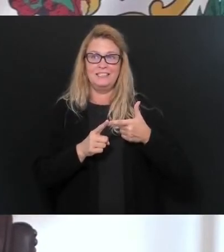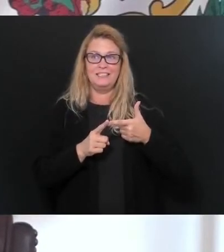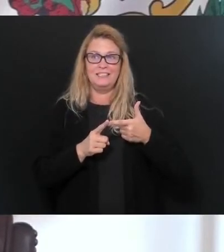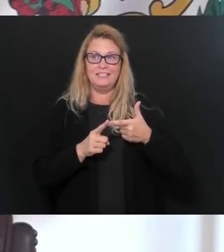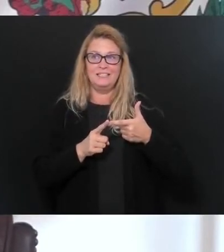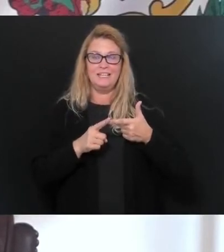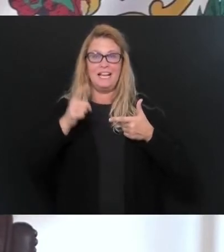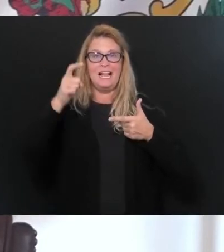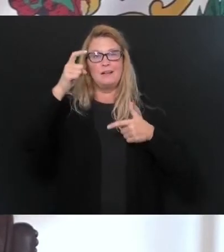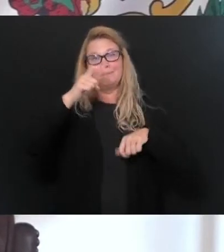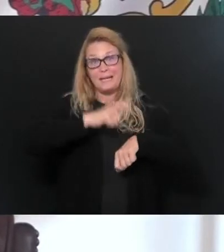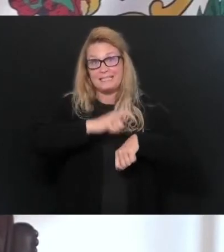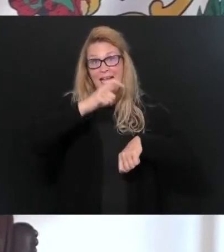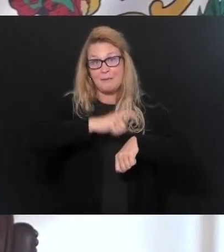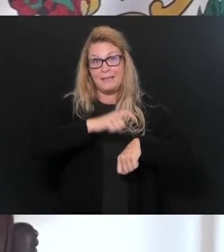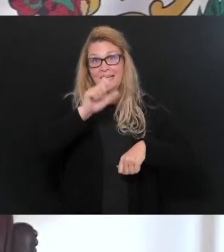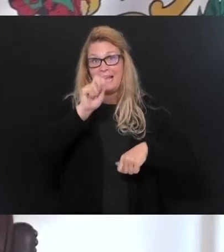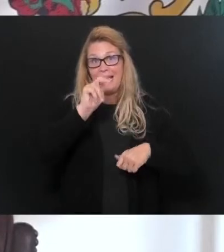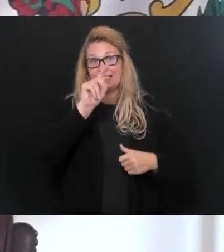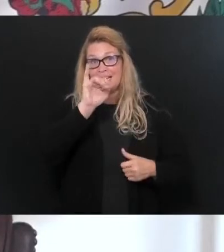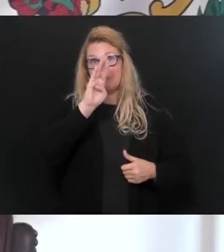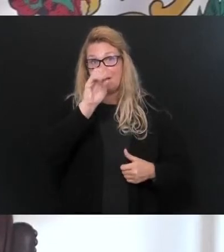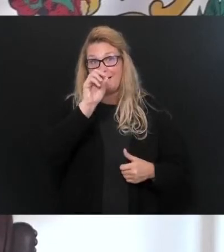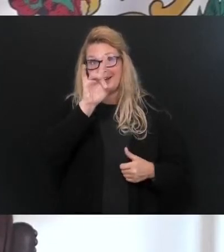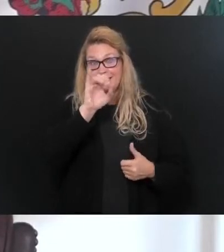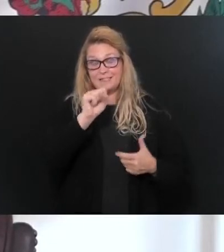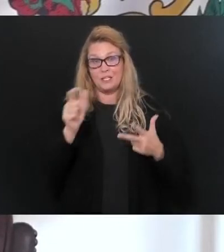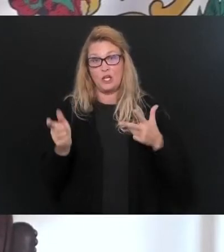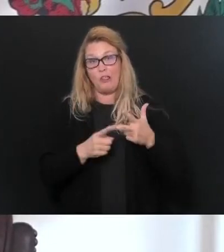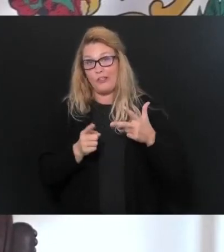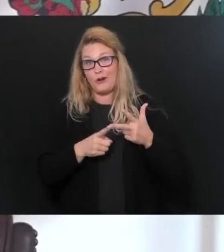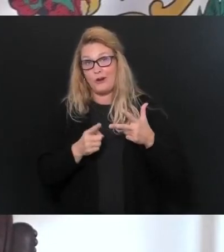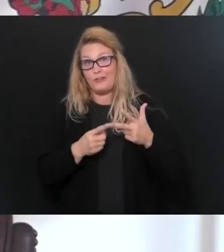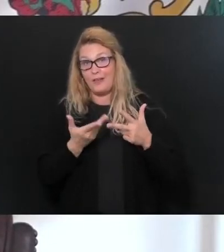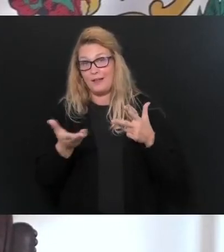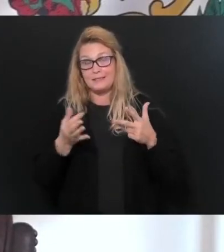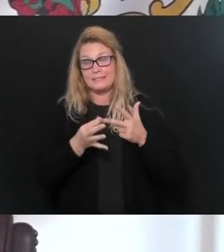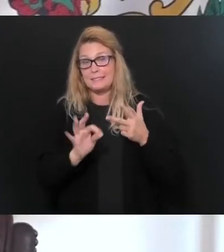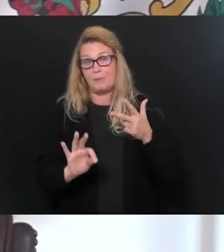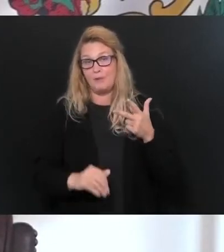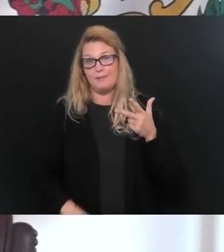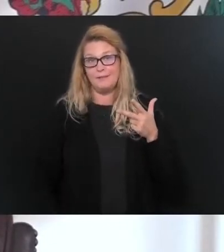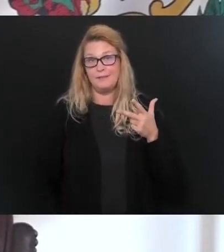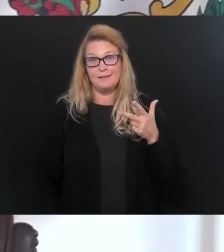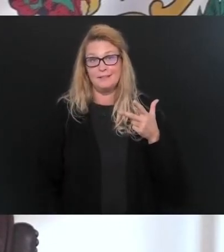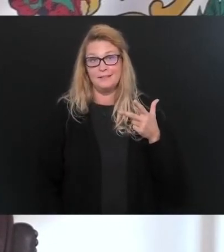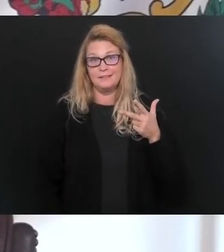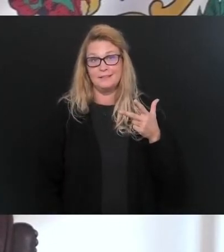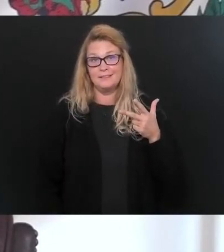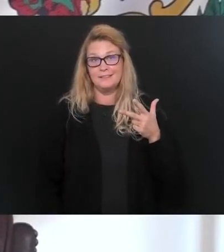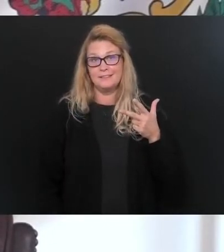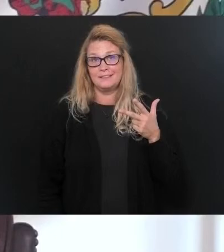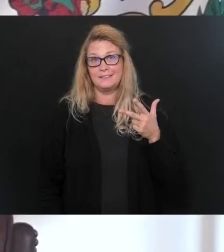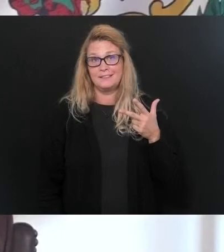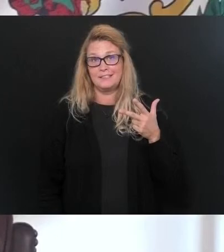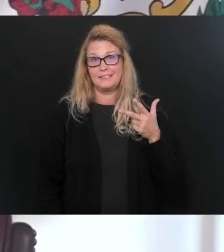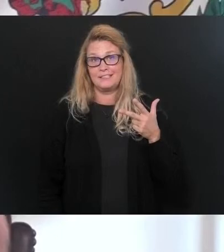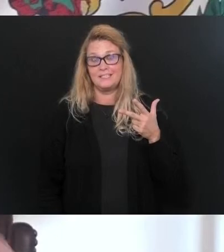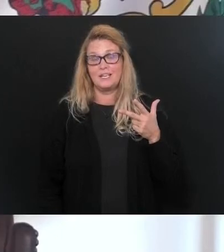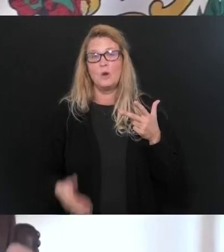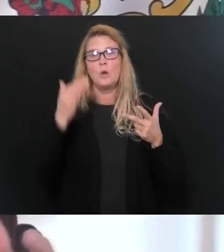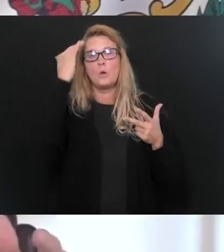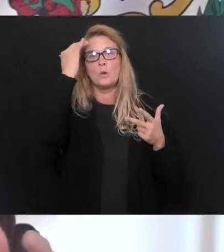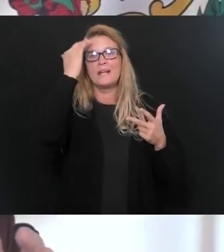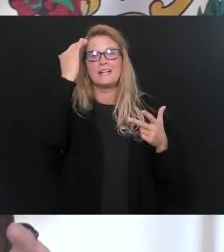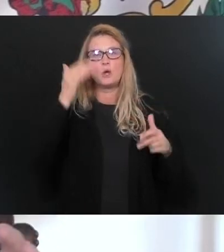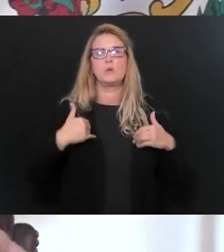about timing and the antibodies. And Roman numeral 3 is really simple. We know that our